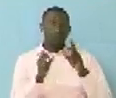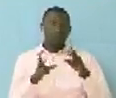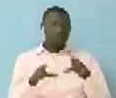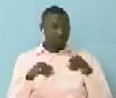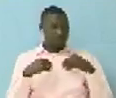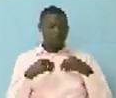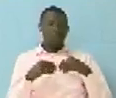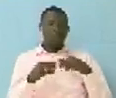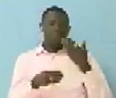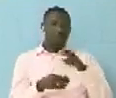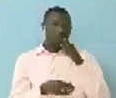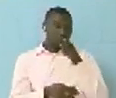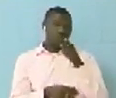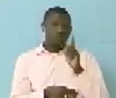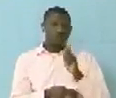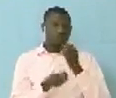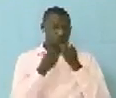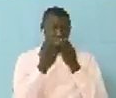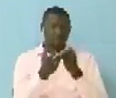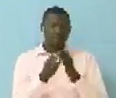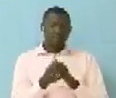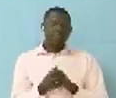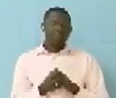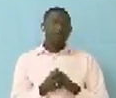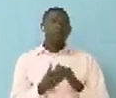Most of the junglers who testified here,